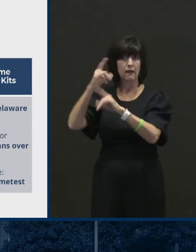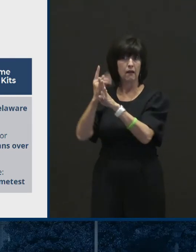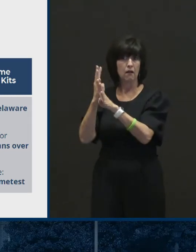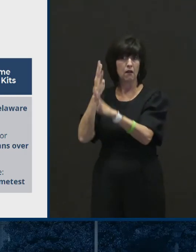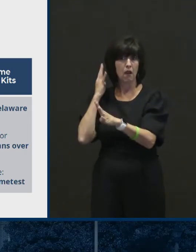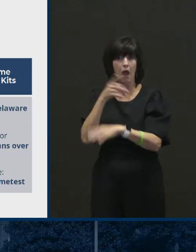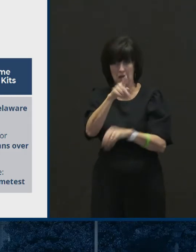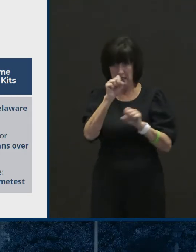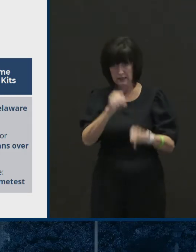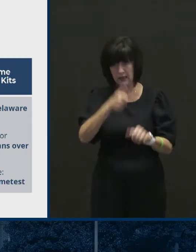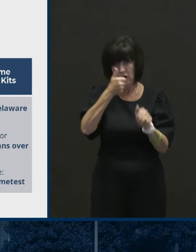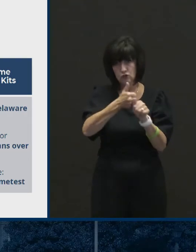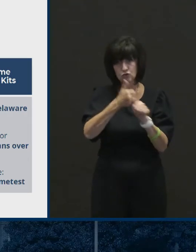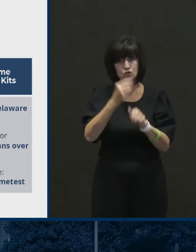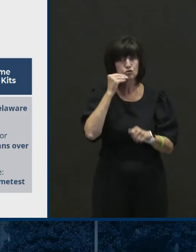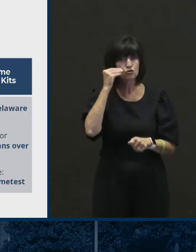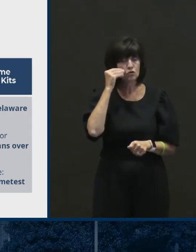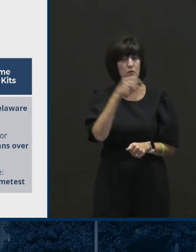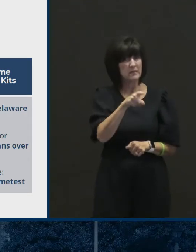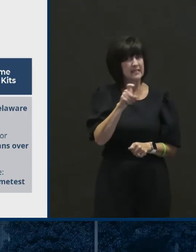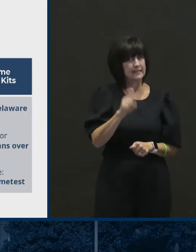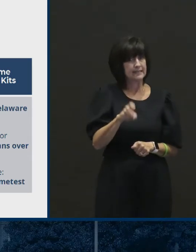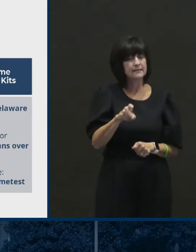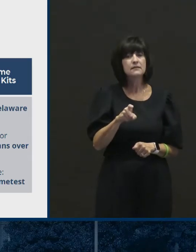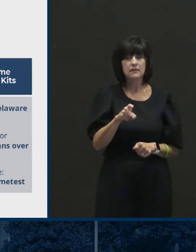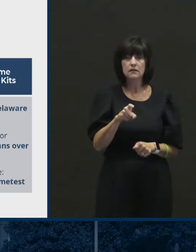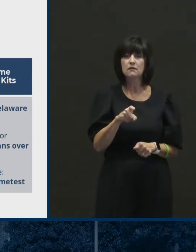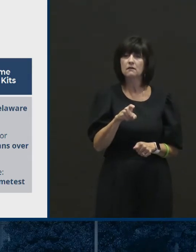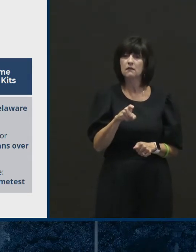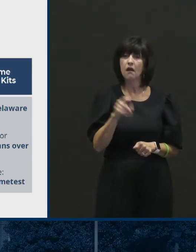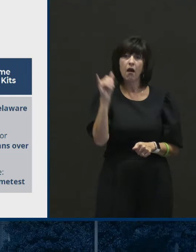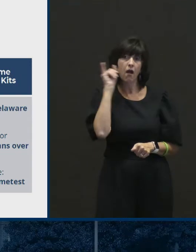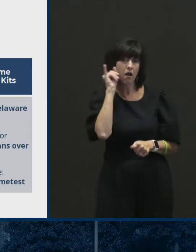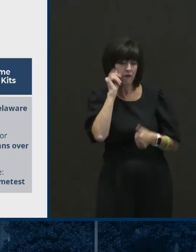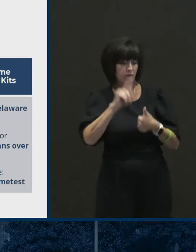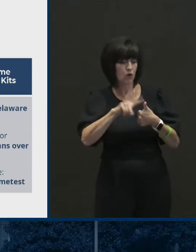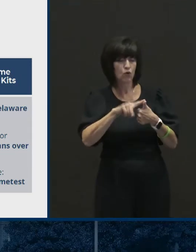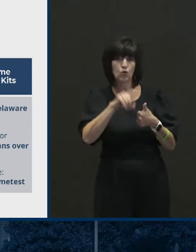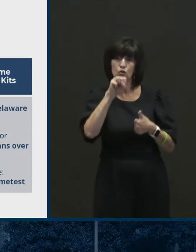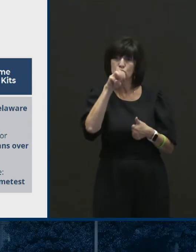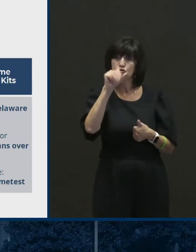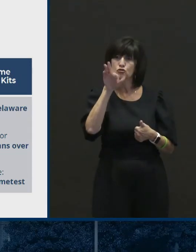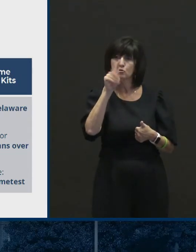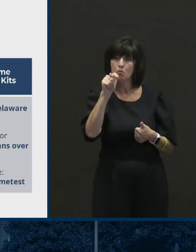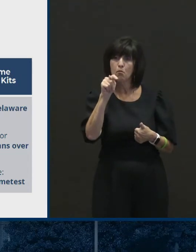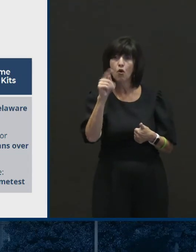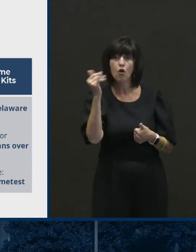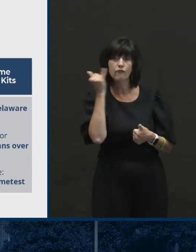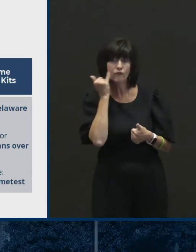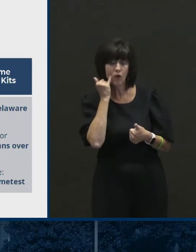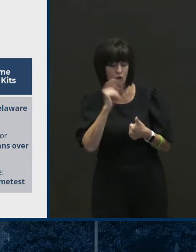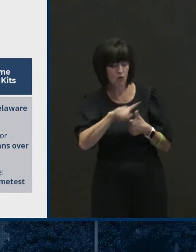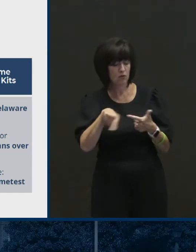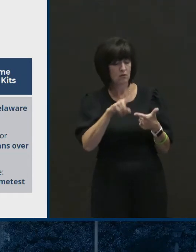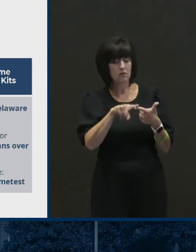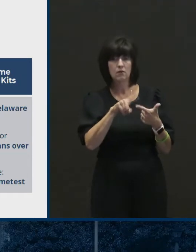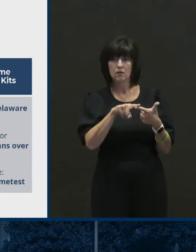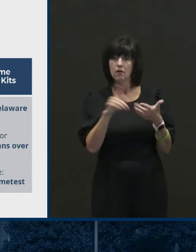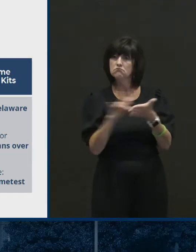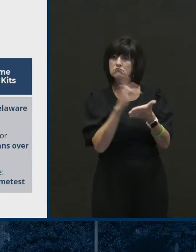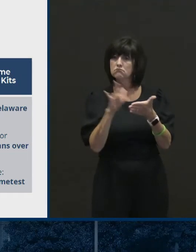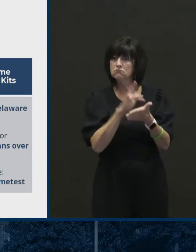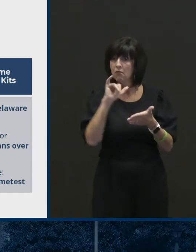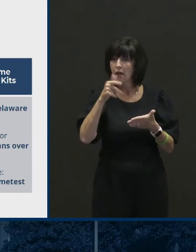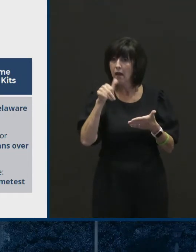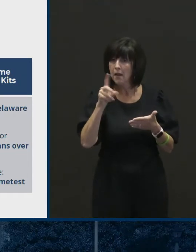only thing you need is either a smartphone or a tablet, and then an email address, because that's how you register. Kits gets UPS to